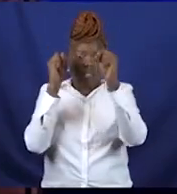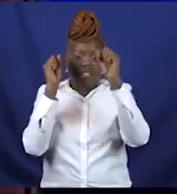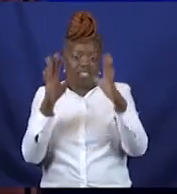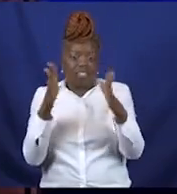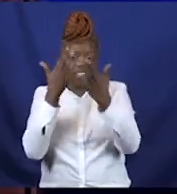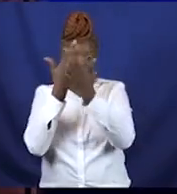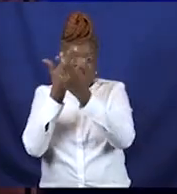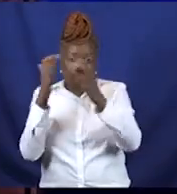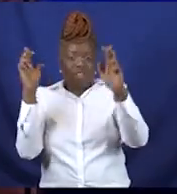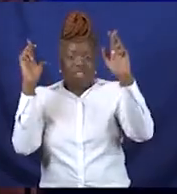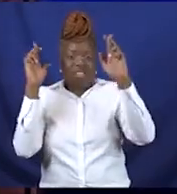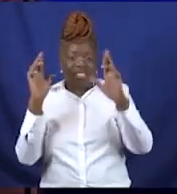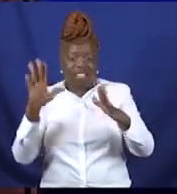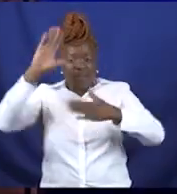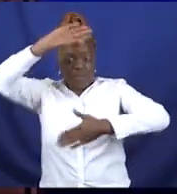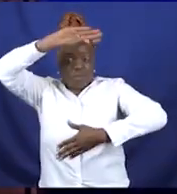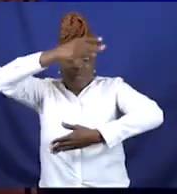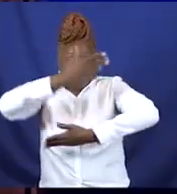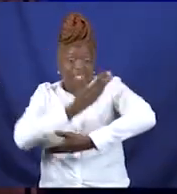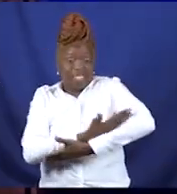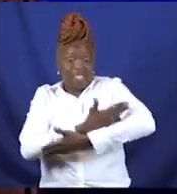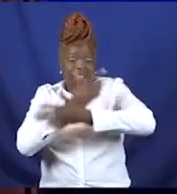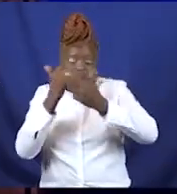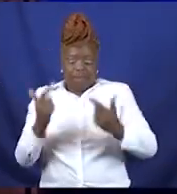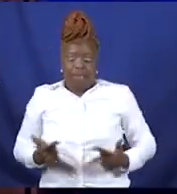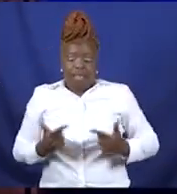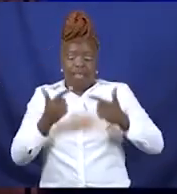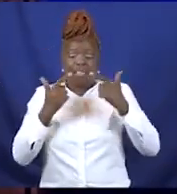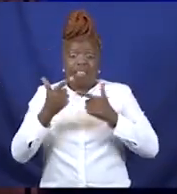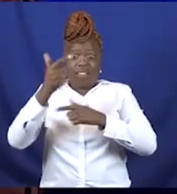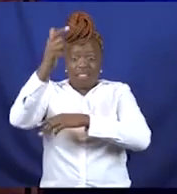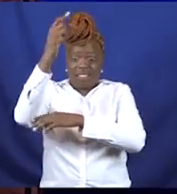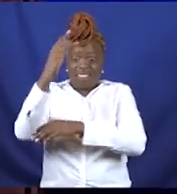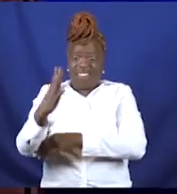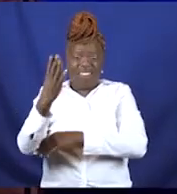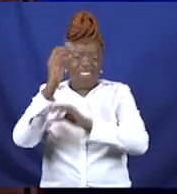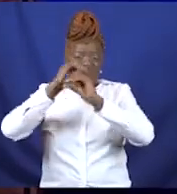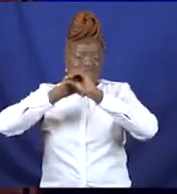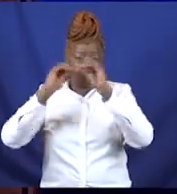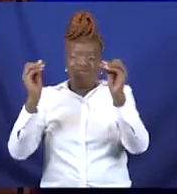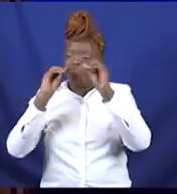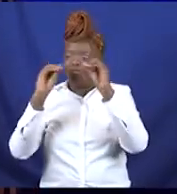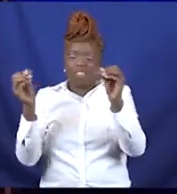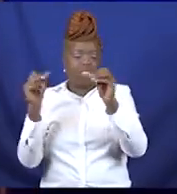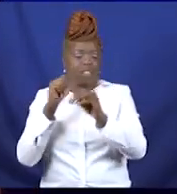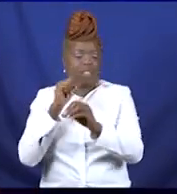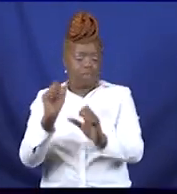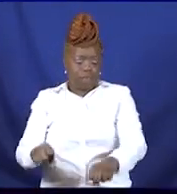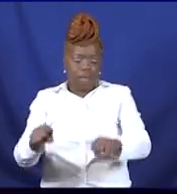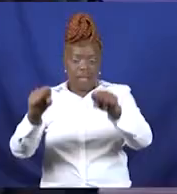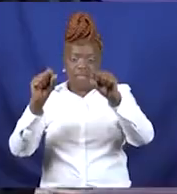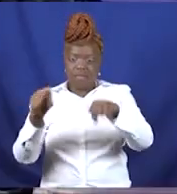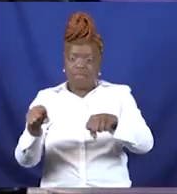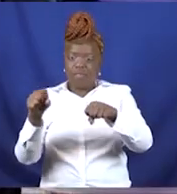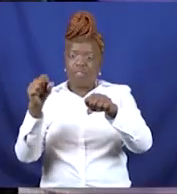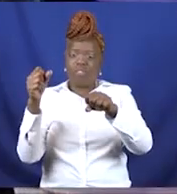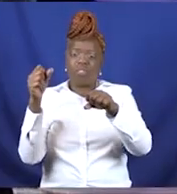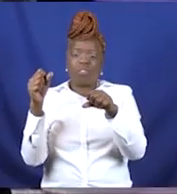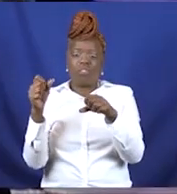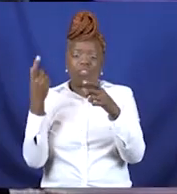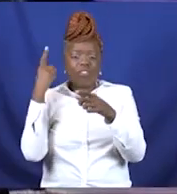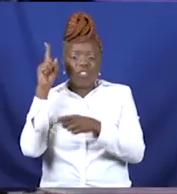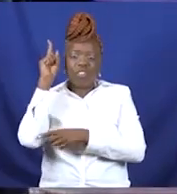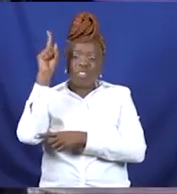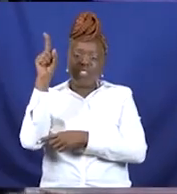the Son of the living God. And because you're the Son of the living God, I know there's nothing impossible with you. I need